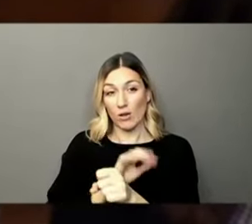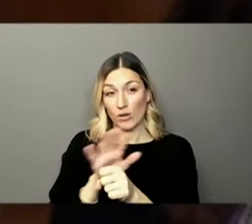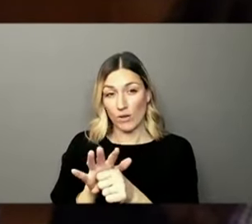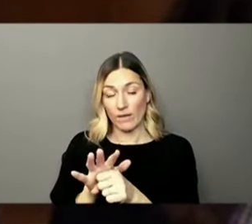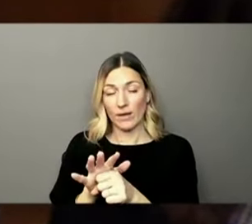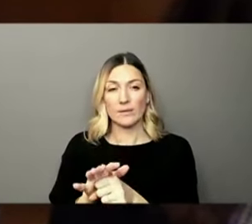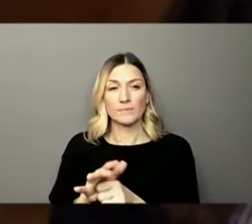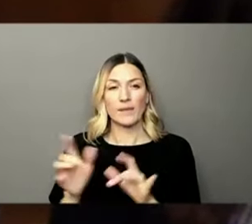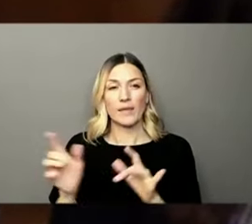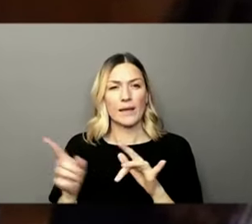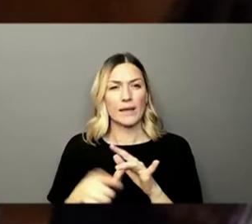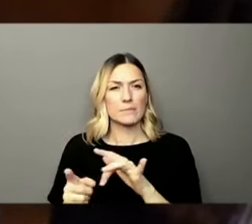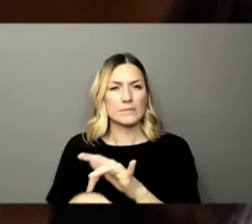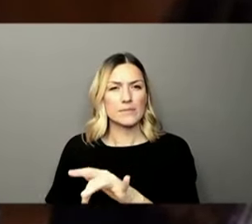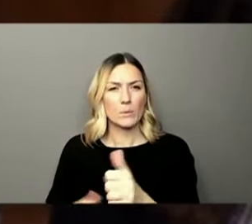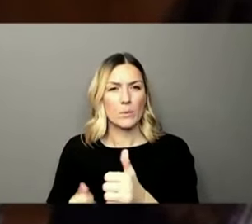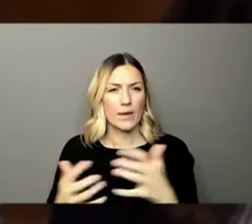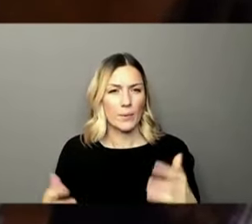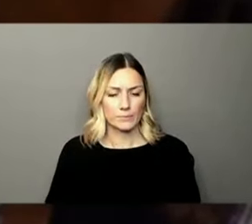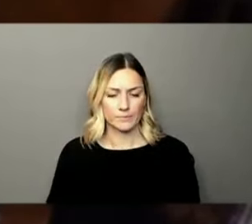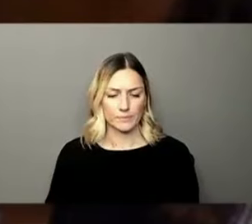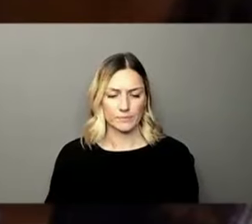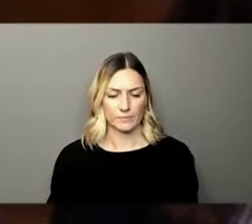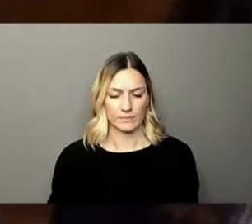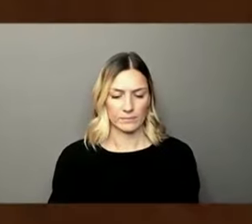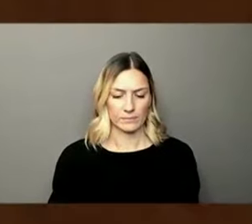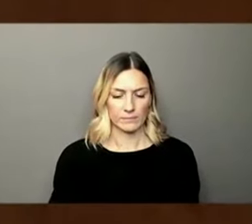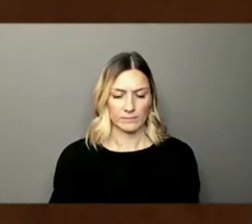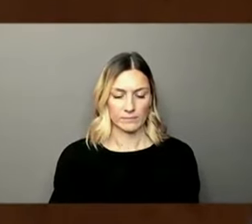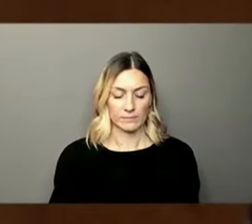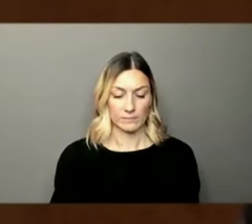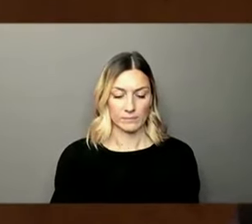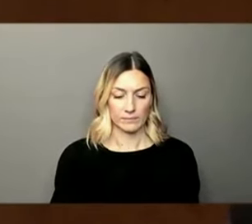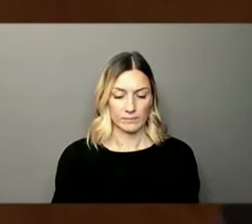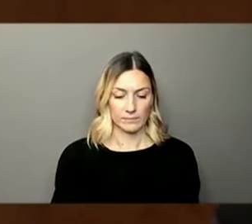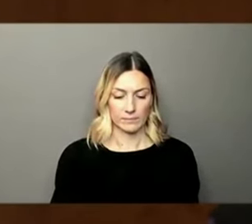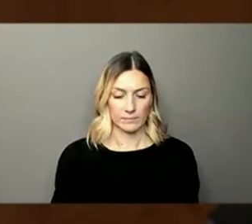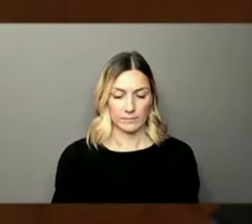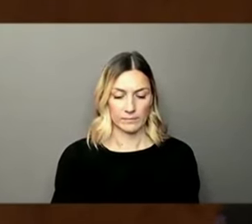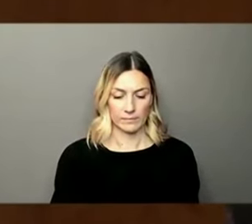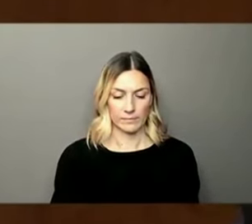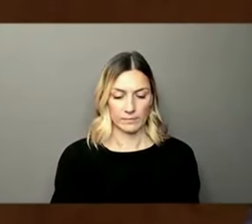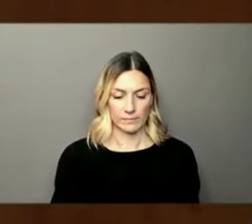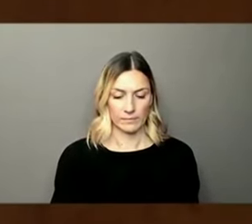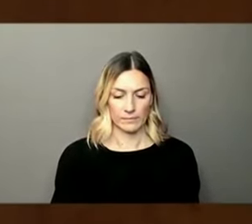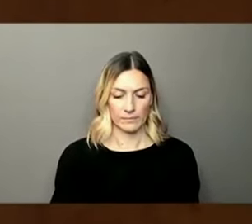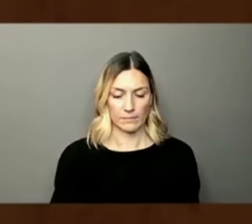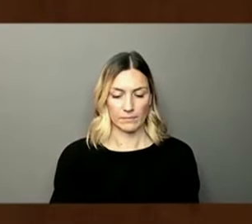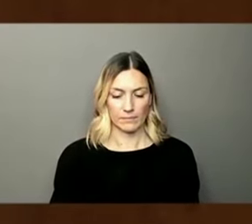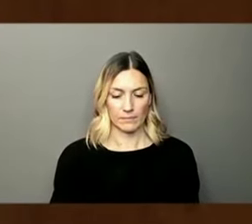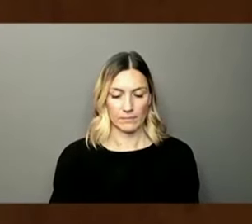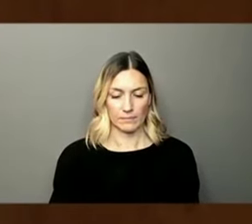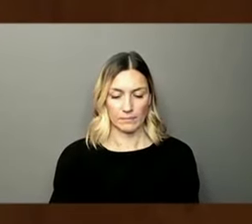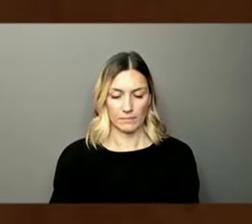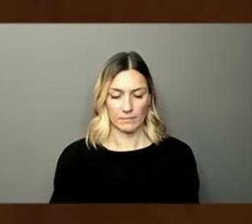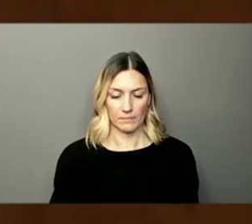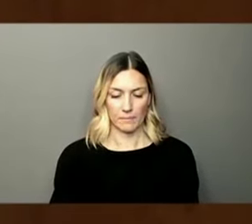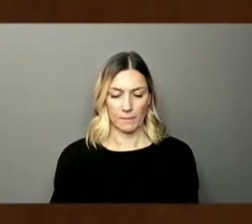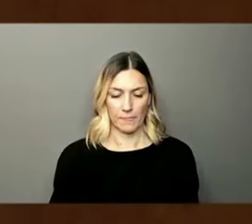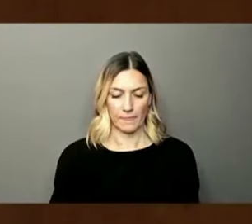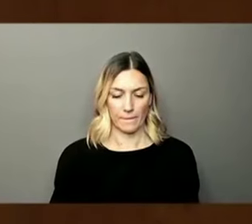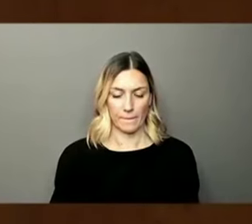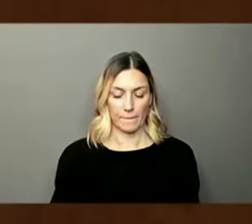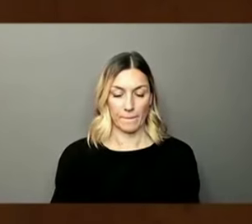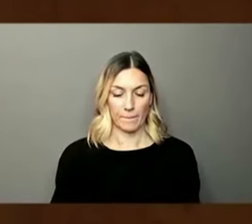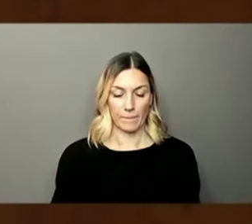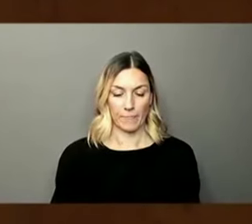that would exist without it? Yeah, thank you so much for that question. Thank you so much for advocating for that funding. I think it will be really essential